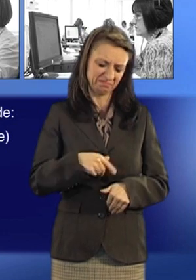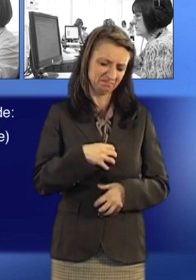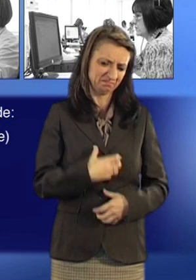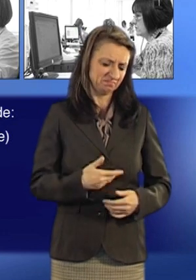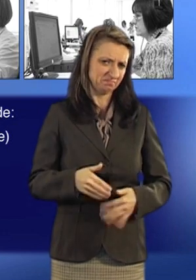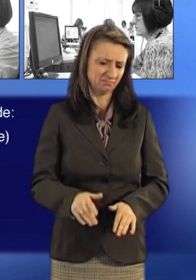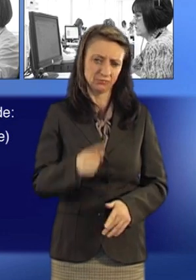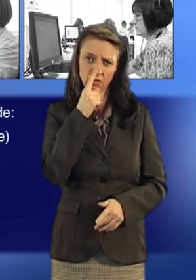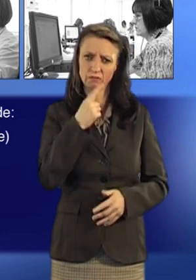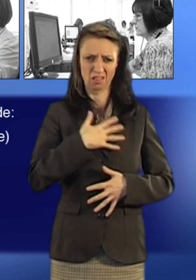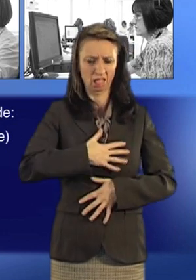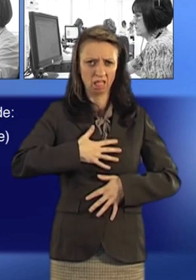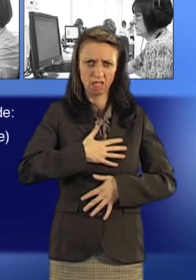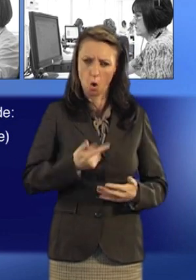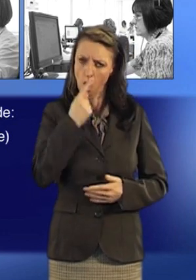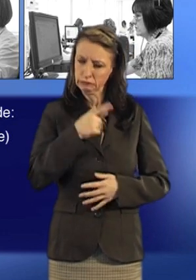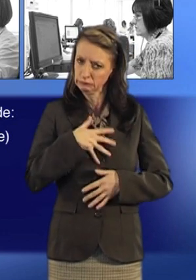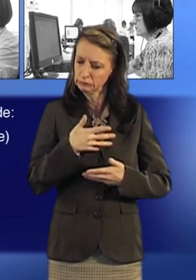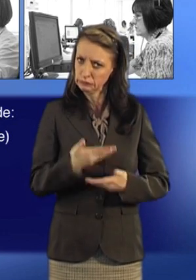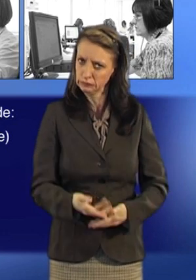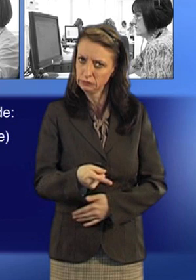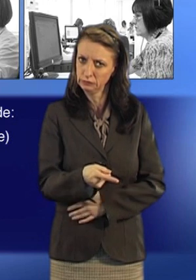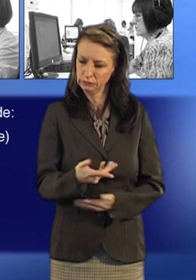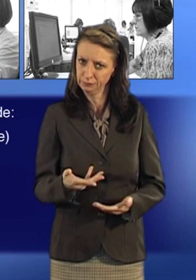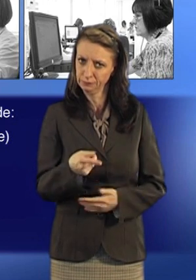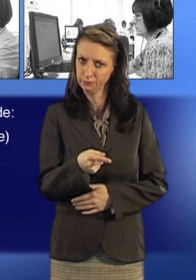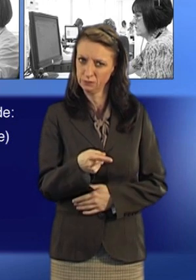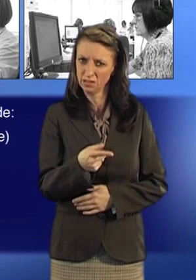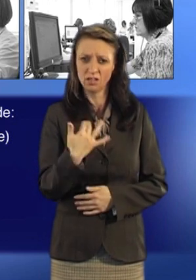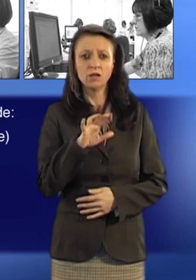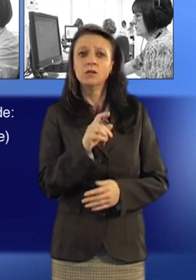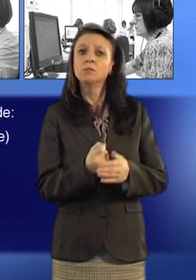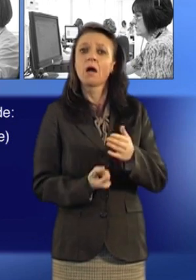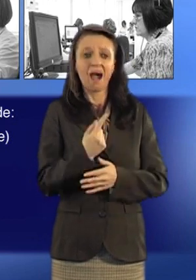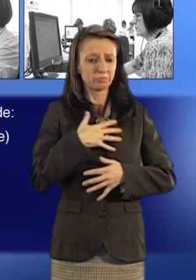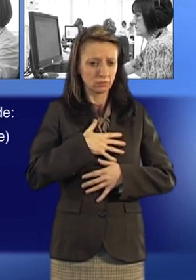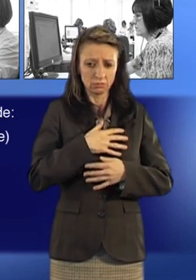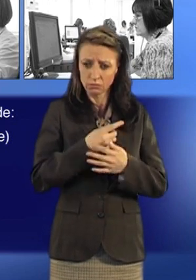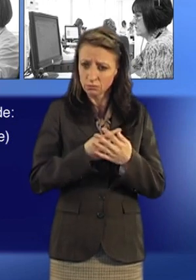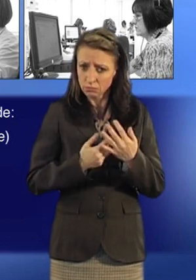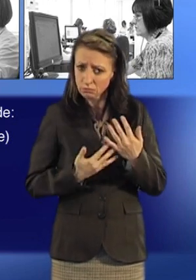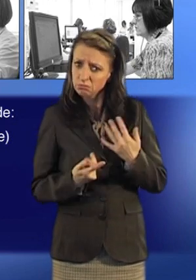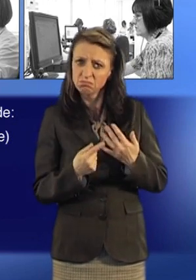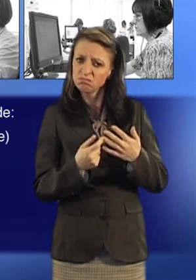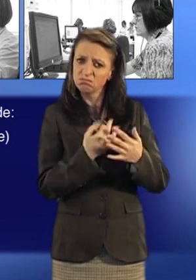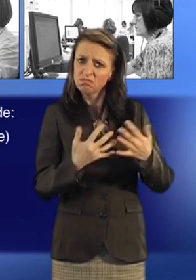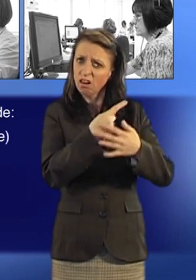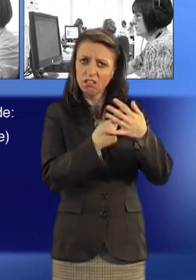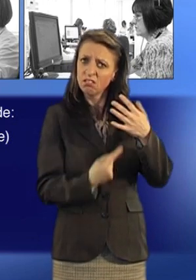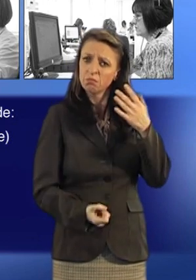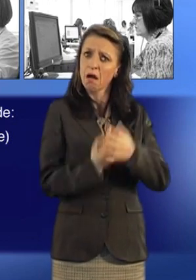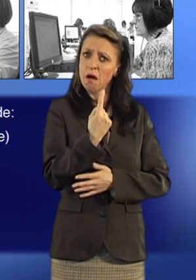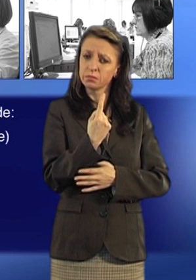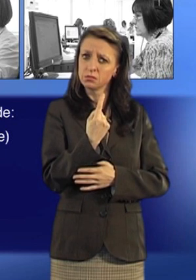loss, unexplained loss of appetite, nausea or feelings of sickness.